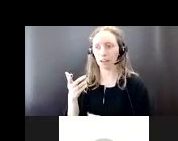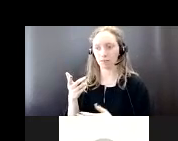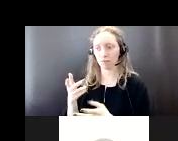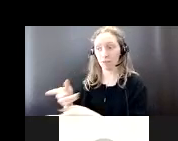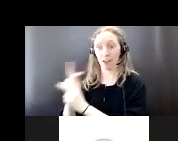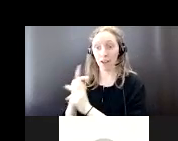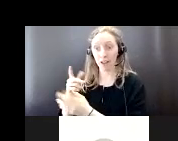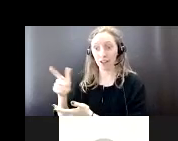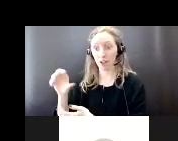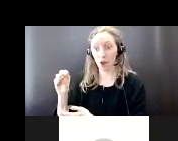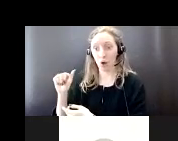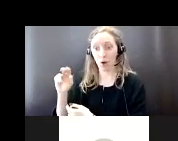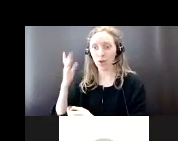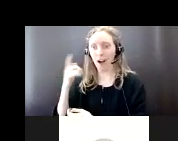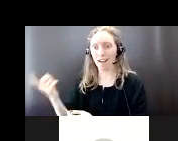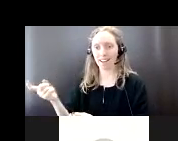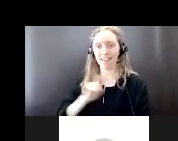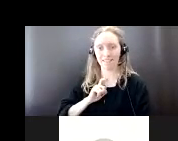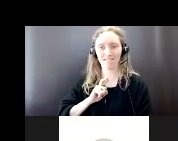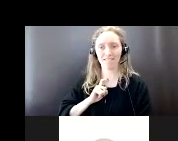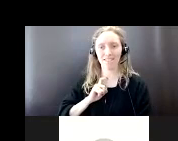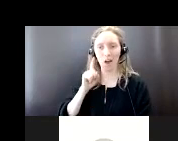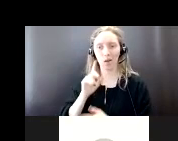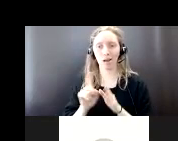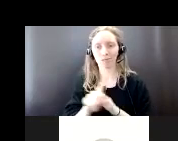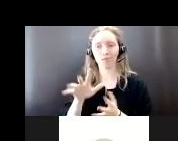Another warning sign of fraud is tax avoidance strategy.